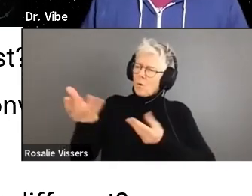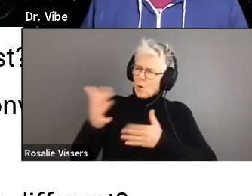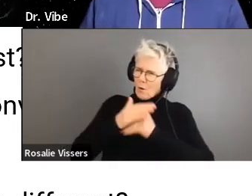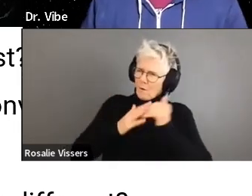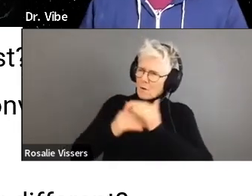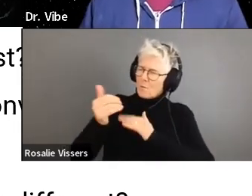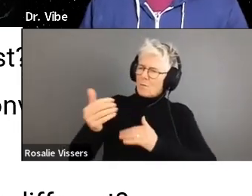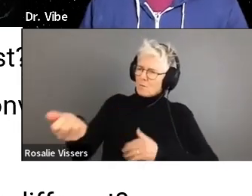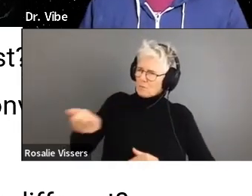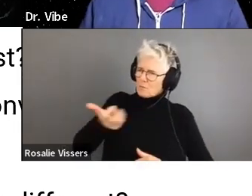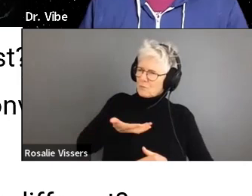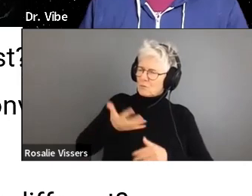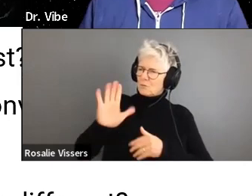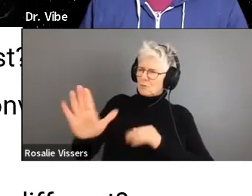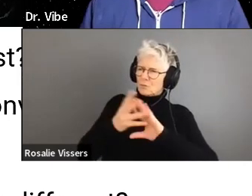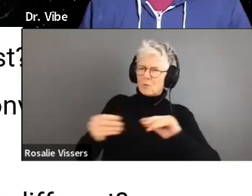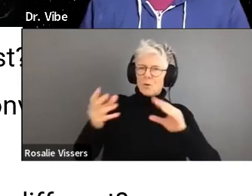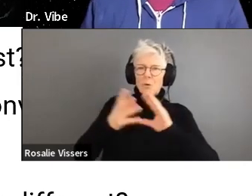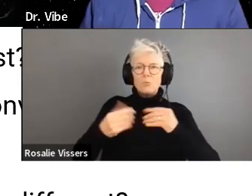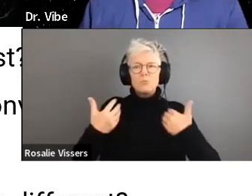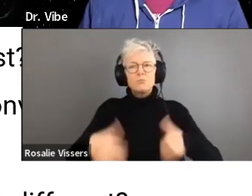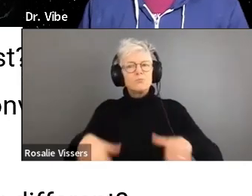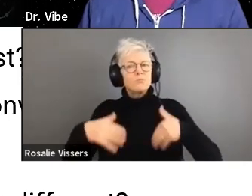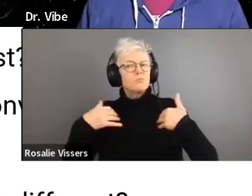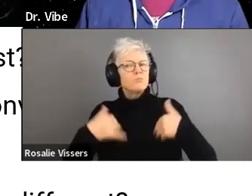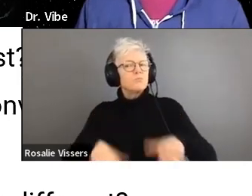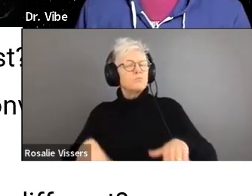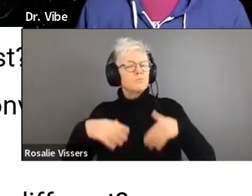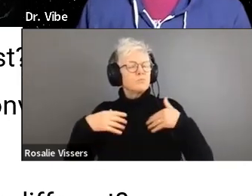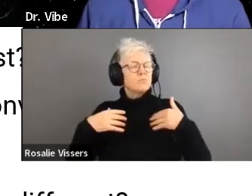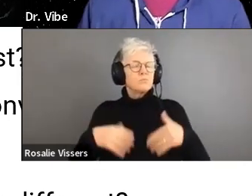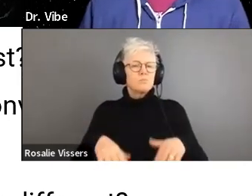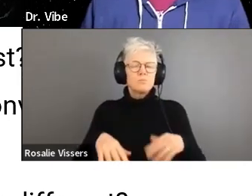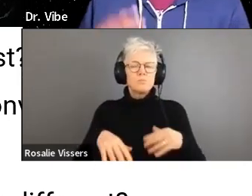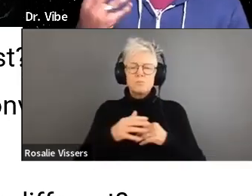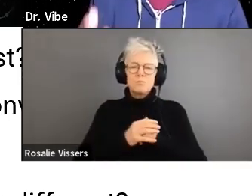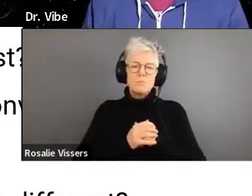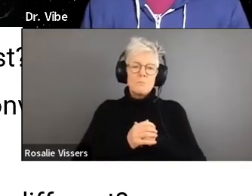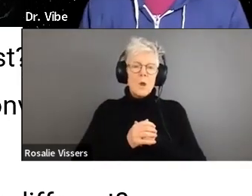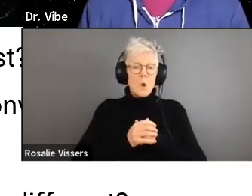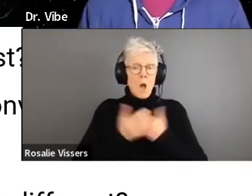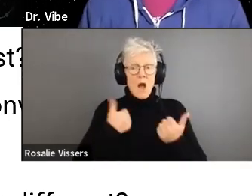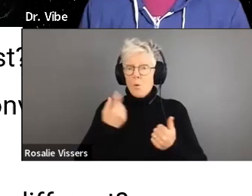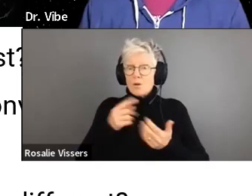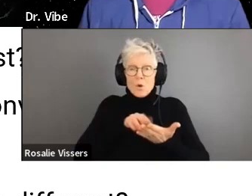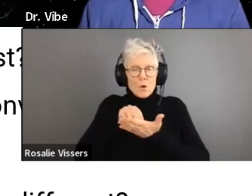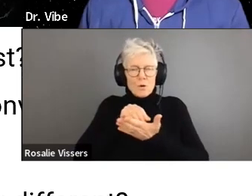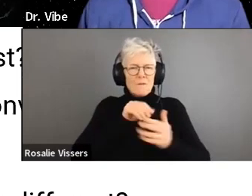a safe and brave space for that person to share their journey. And I always learn so